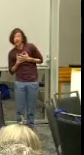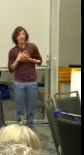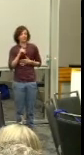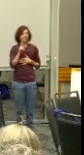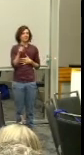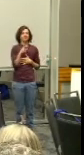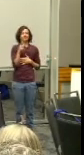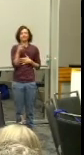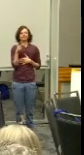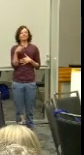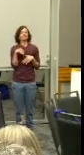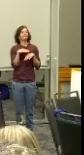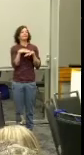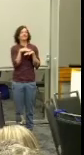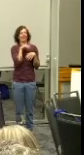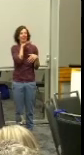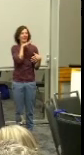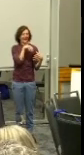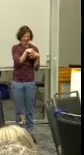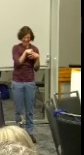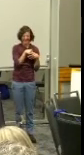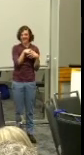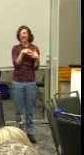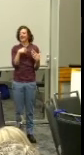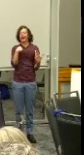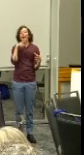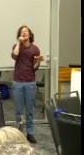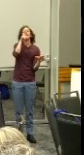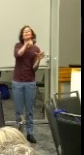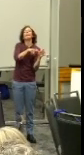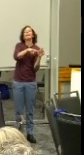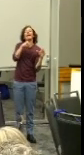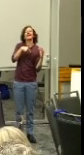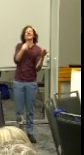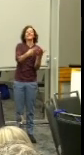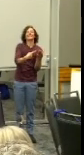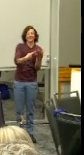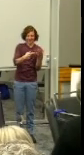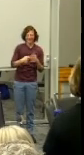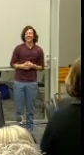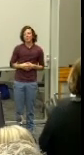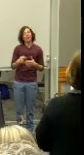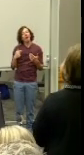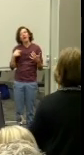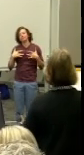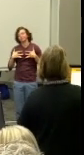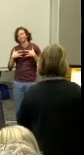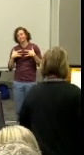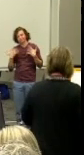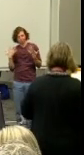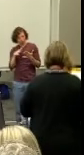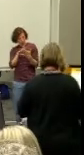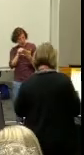conversation. So just to providing some context, but so excited to learn more about this project as well.